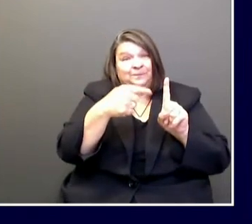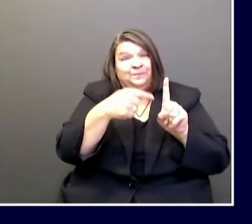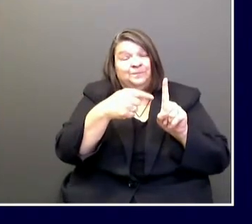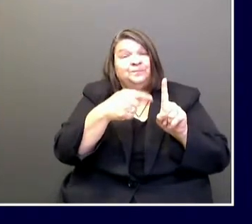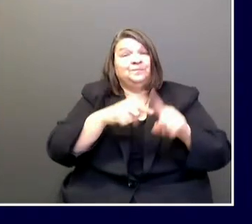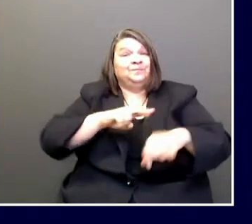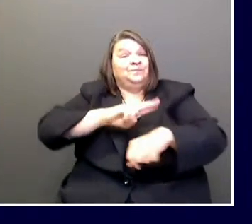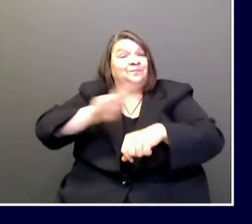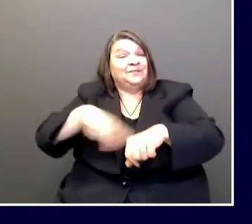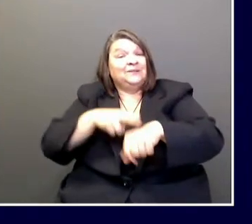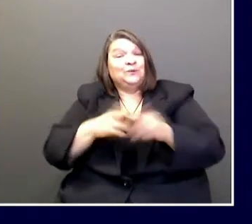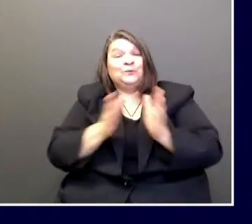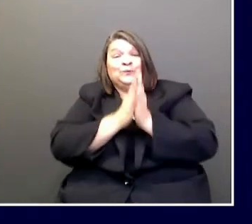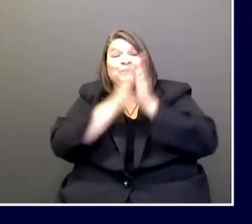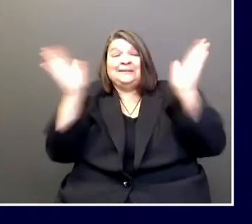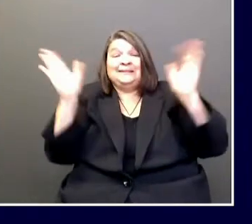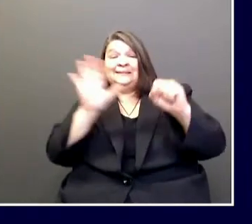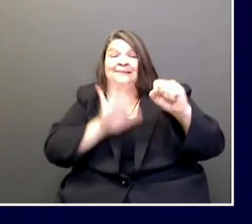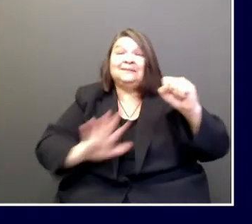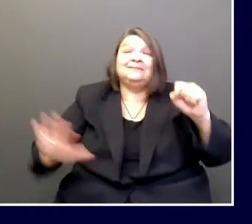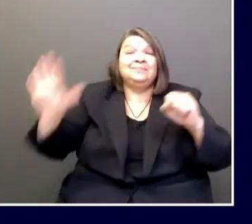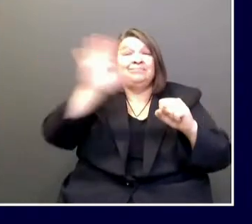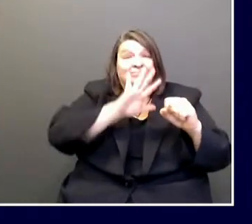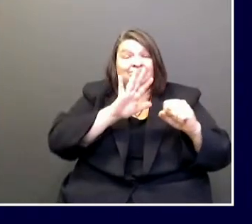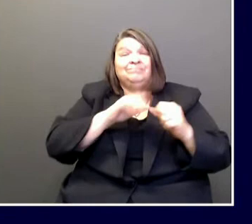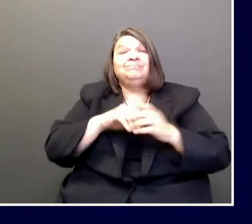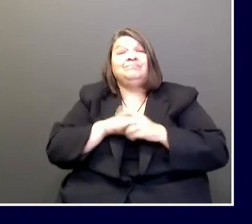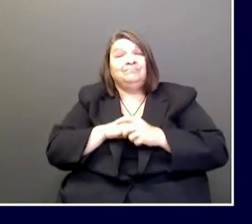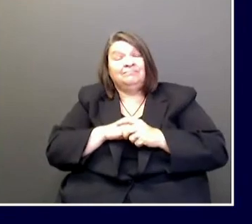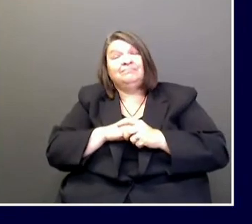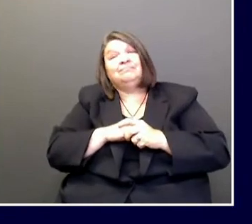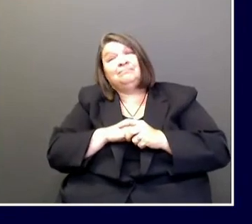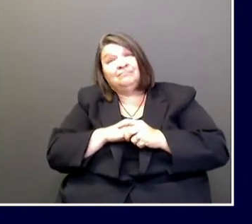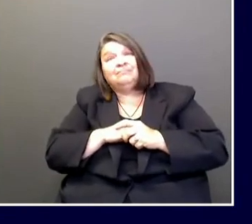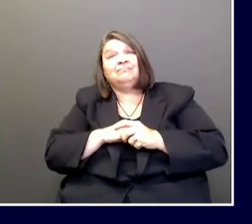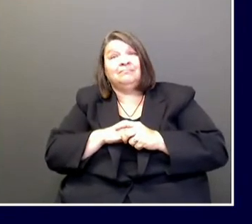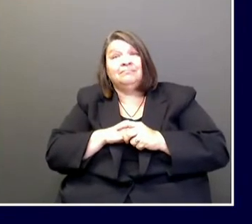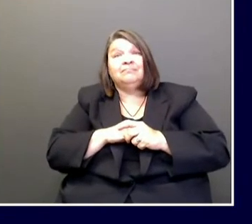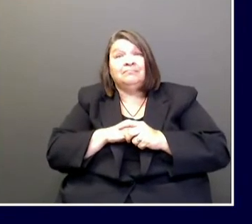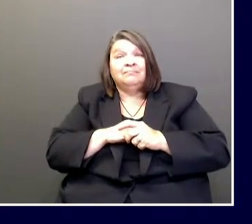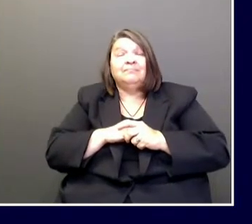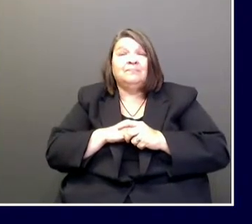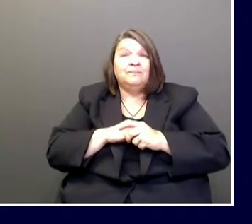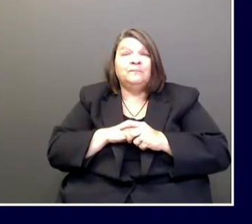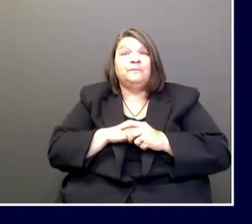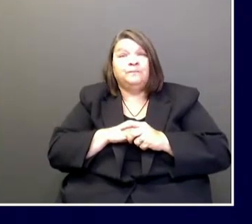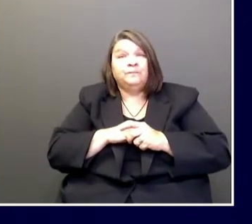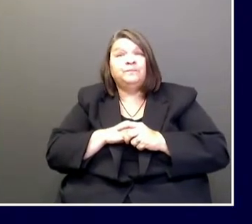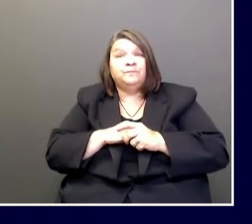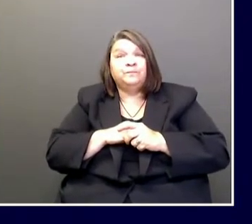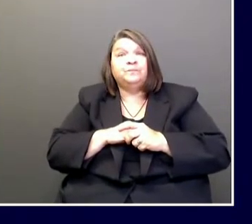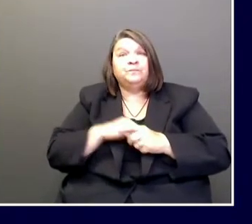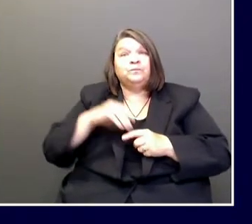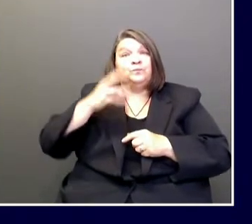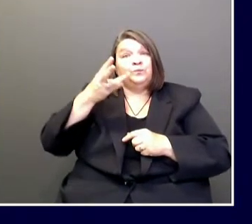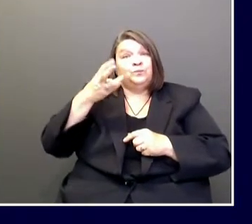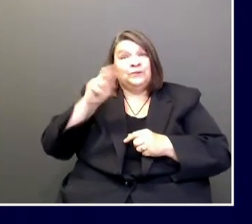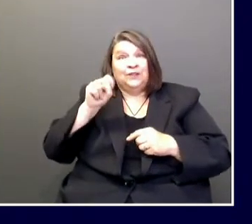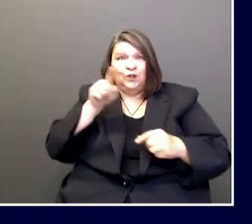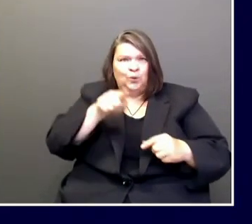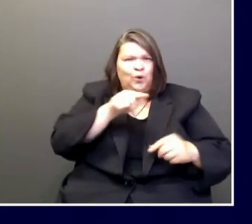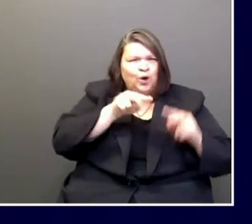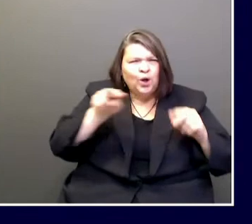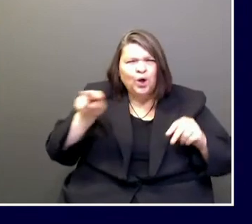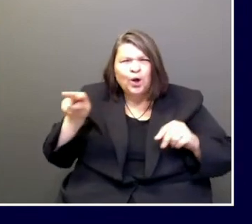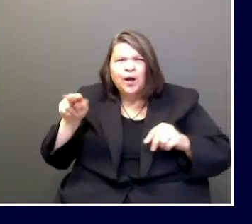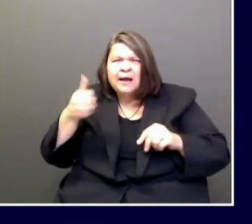rates explain roughly 80% of the variation in case rates from county to county to county. That's from